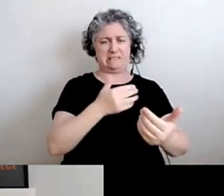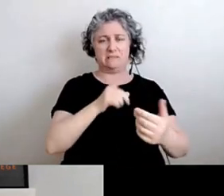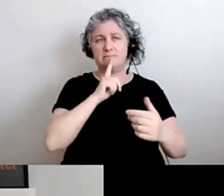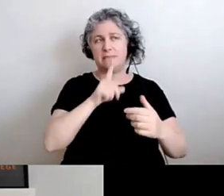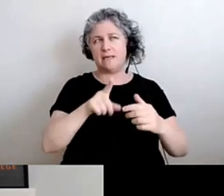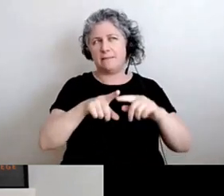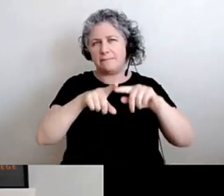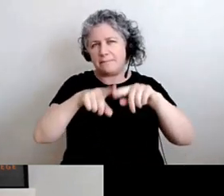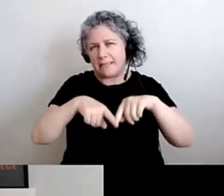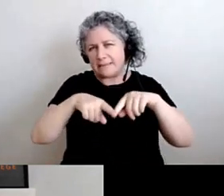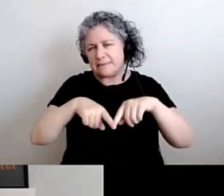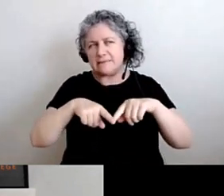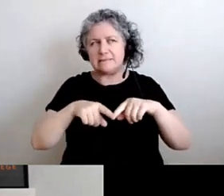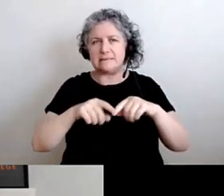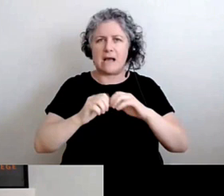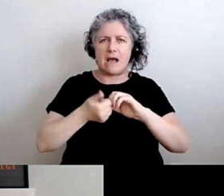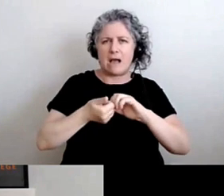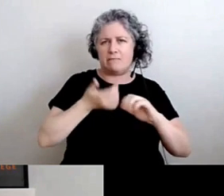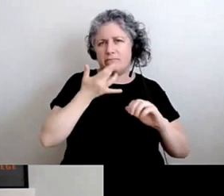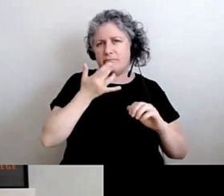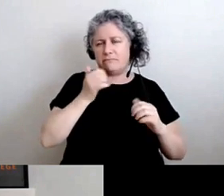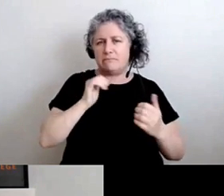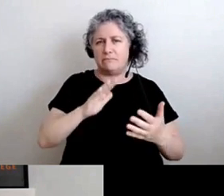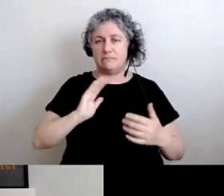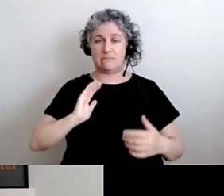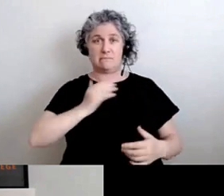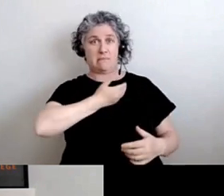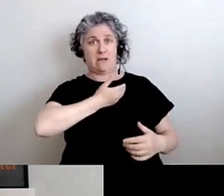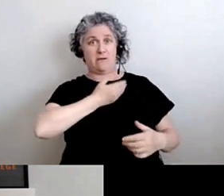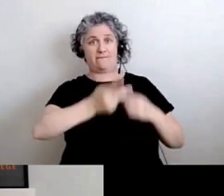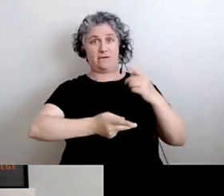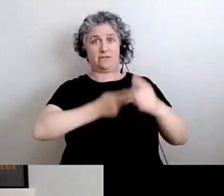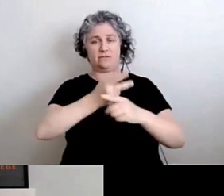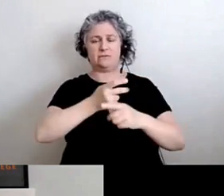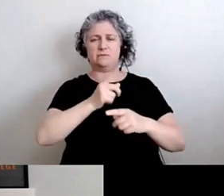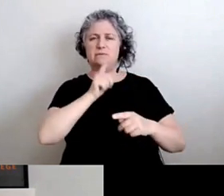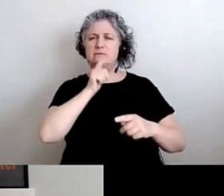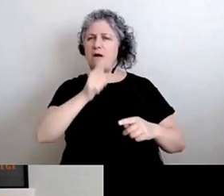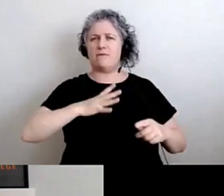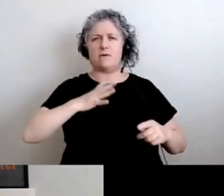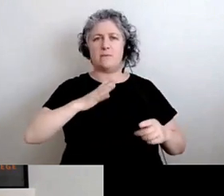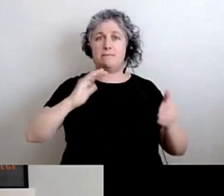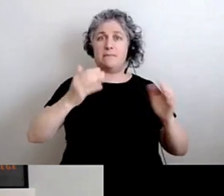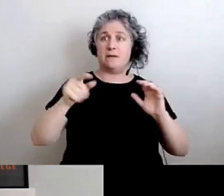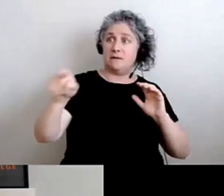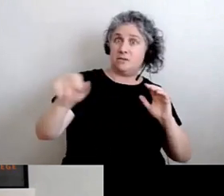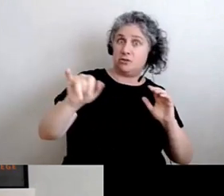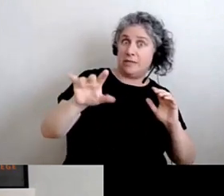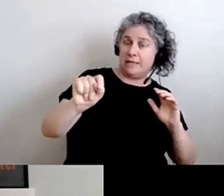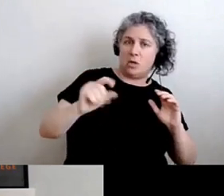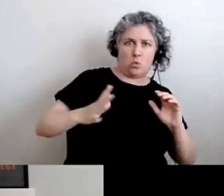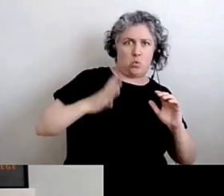it. Our version is very, very informal in comparison to Janet's. Very informal.